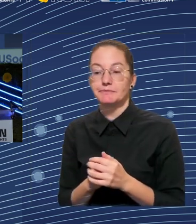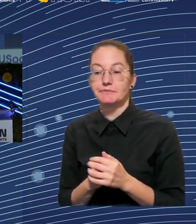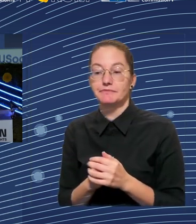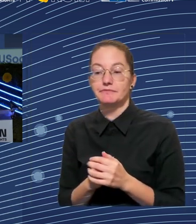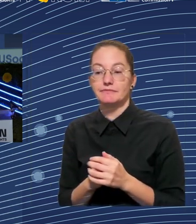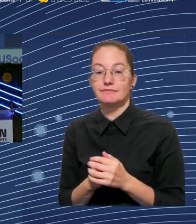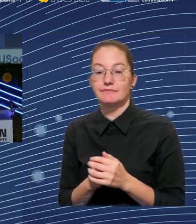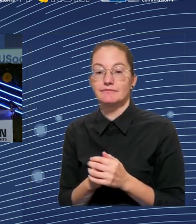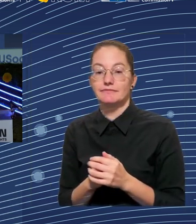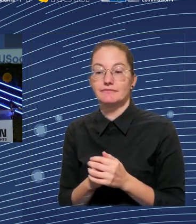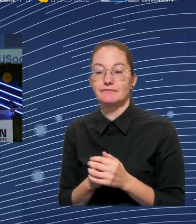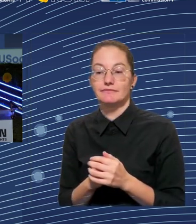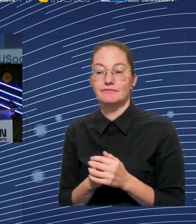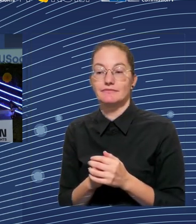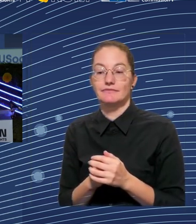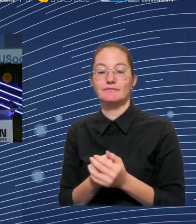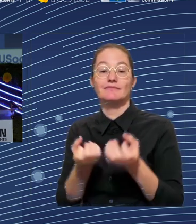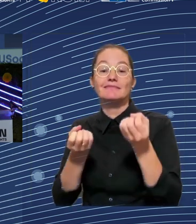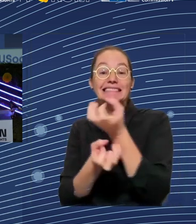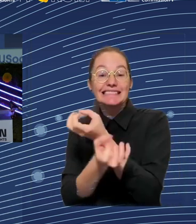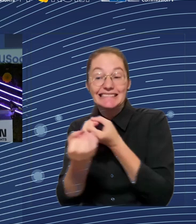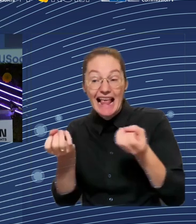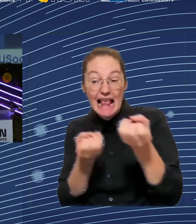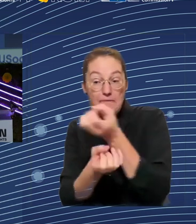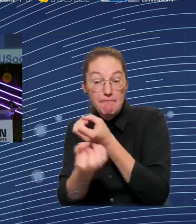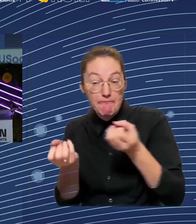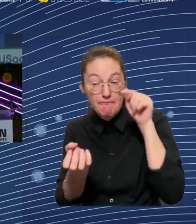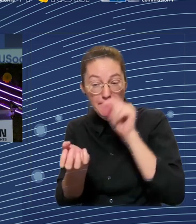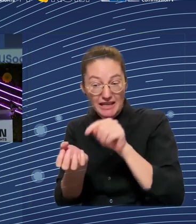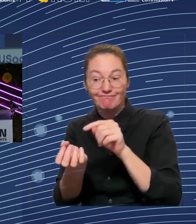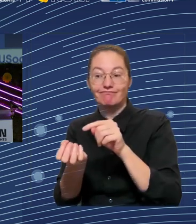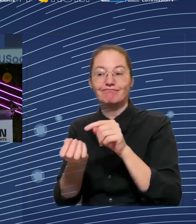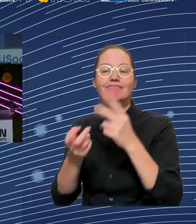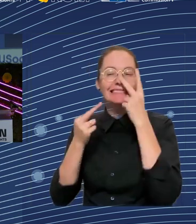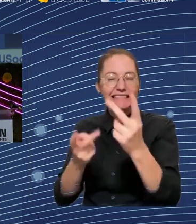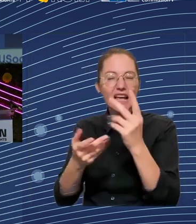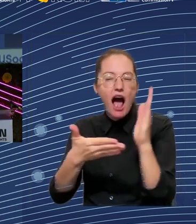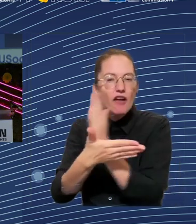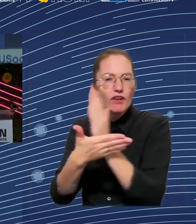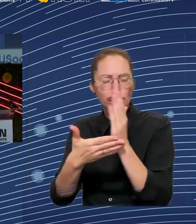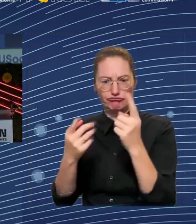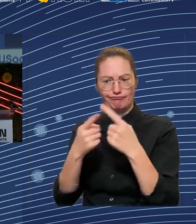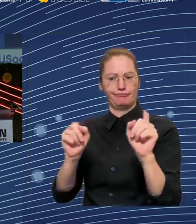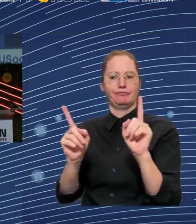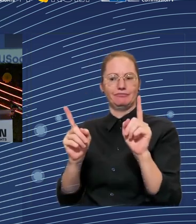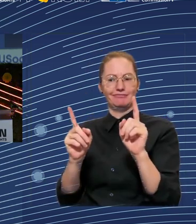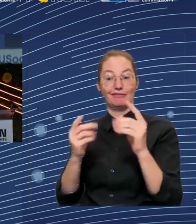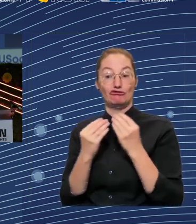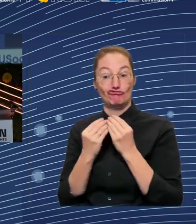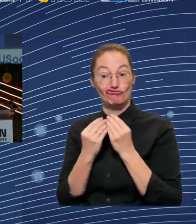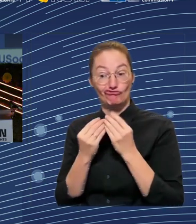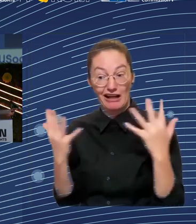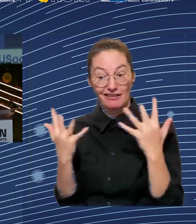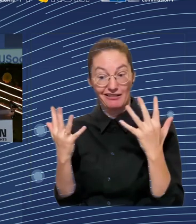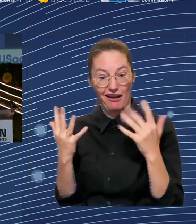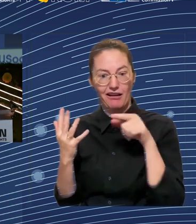2011, the gap was 2 percentage points in favor of men. Currently, it's about 4 percentage points in favor of men. So we